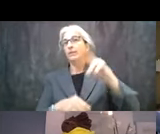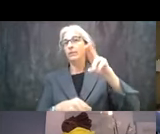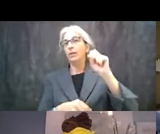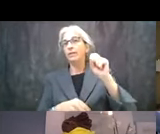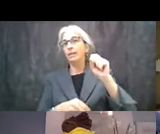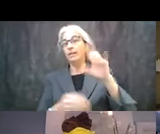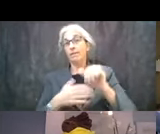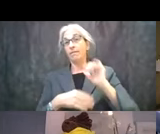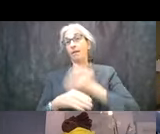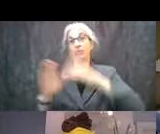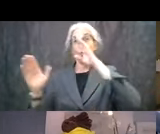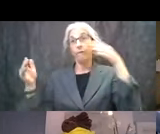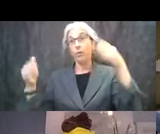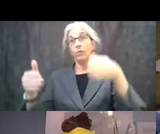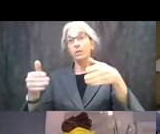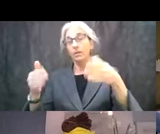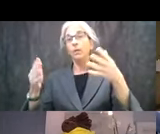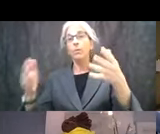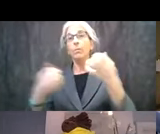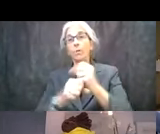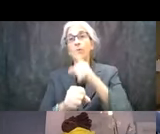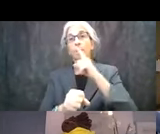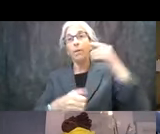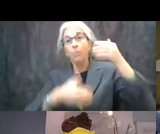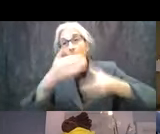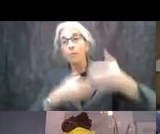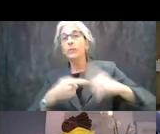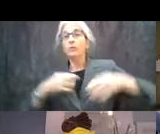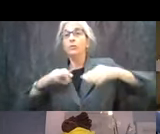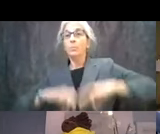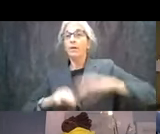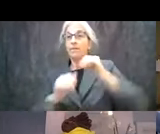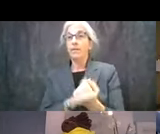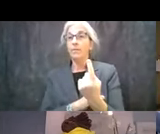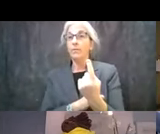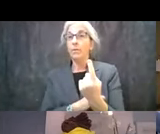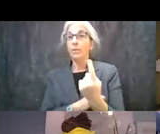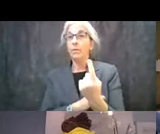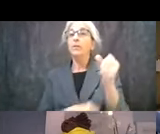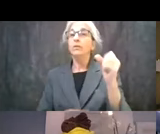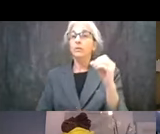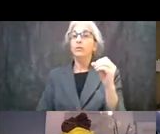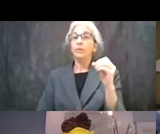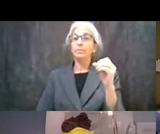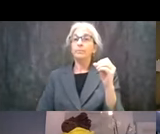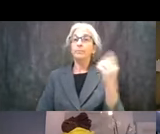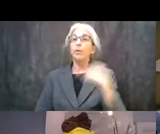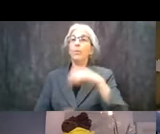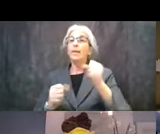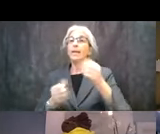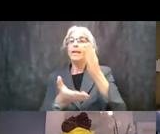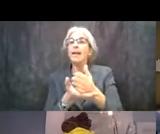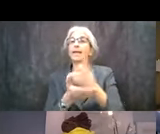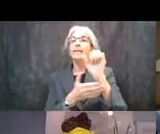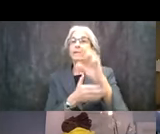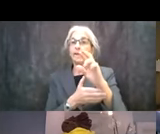know, that is our focus. We want to make progress to, you know, to benefit every patient so that, you know, we can end cancer suffering in the United States